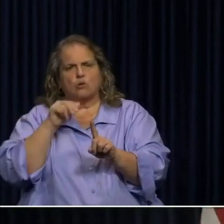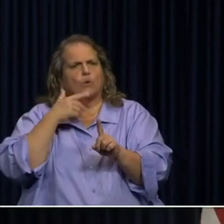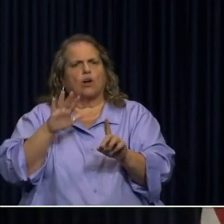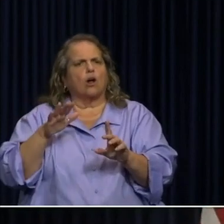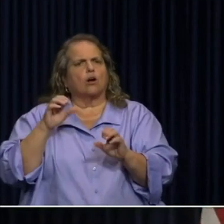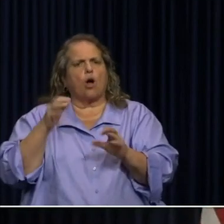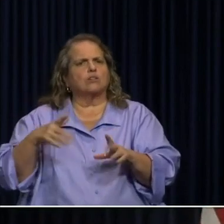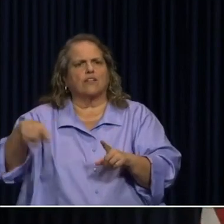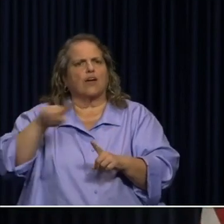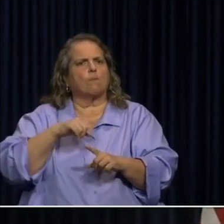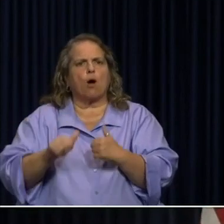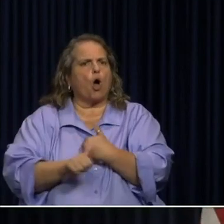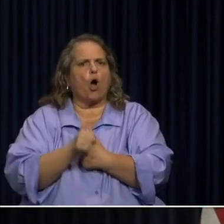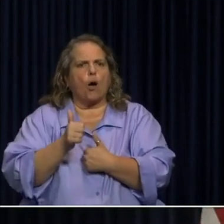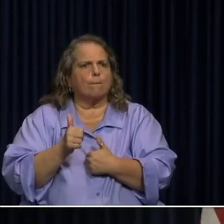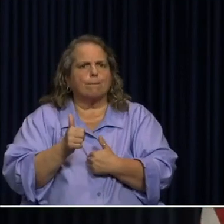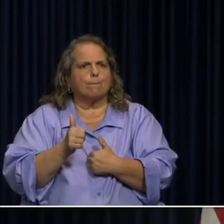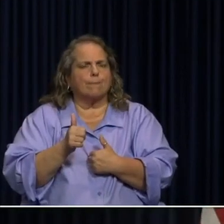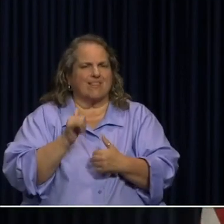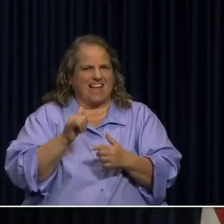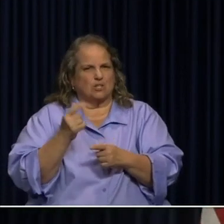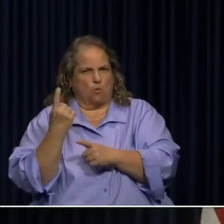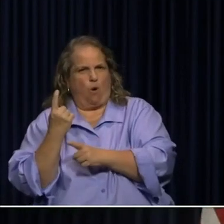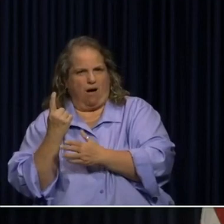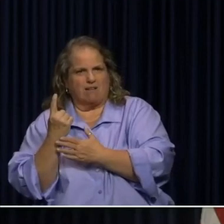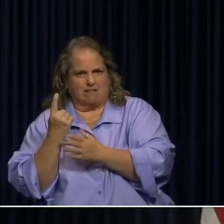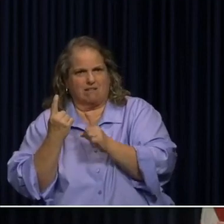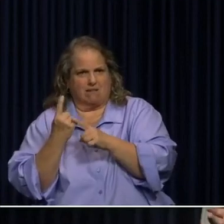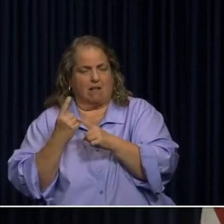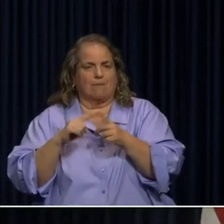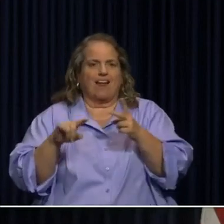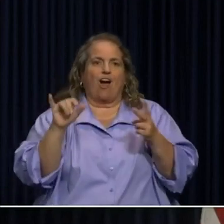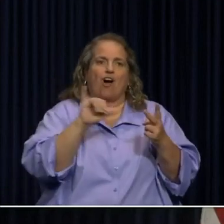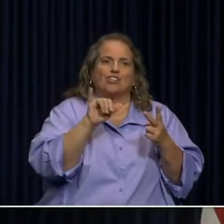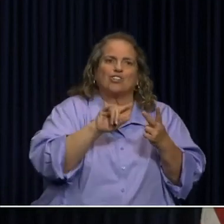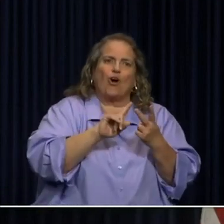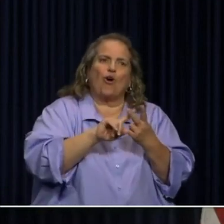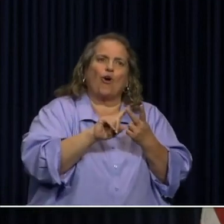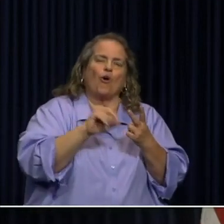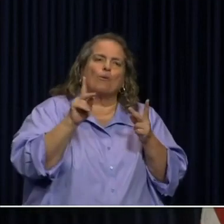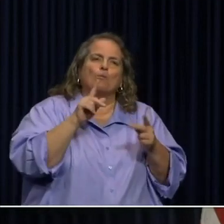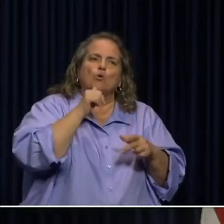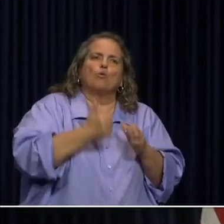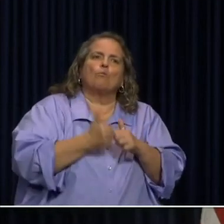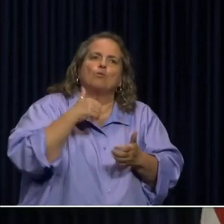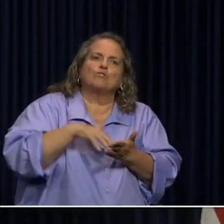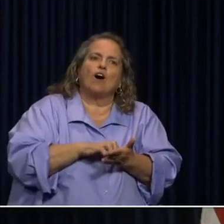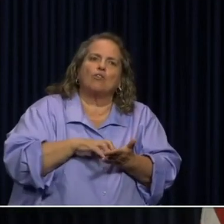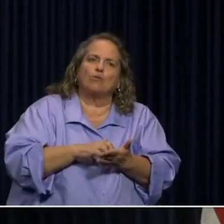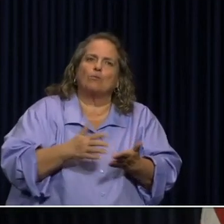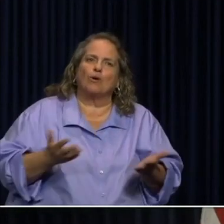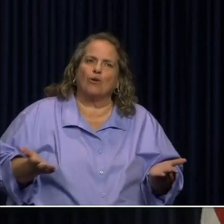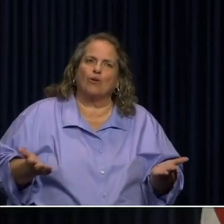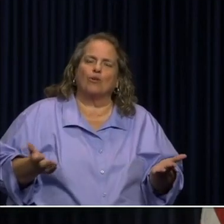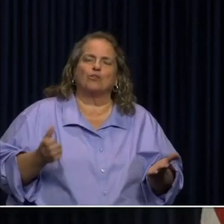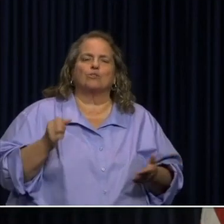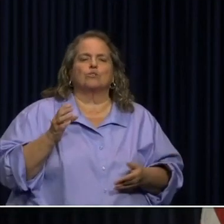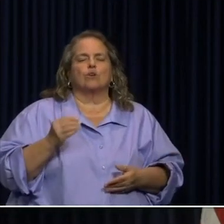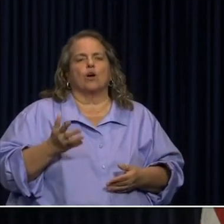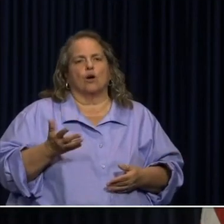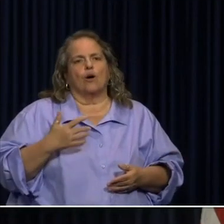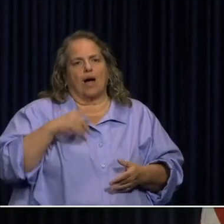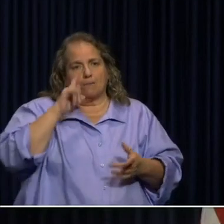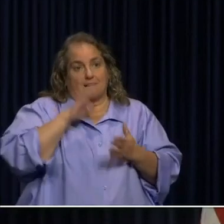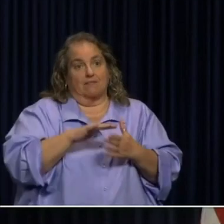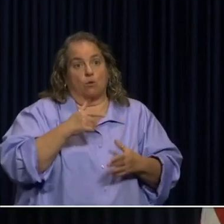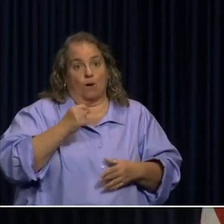to, is one piece. But then there's those that are the most vulnerable. So what I believe we will